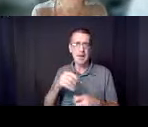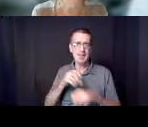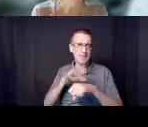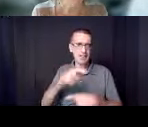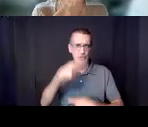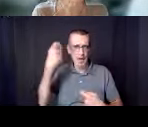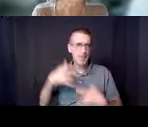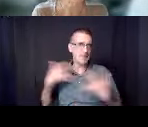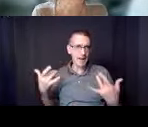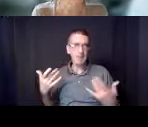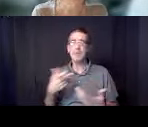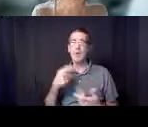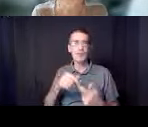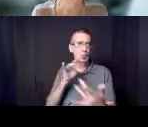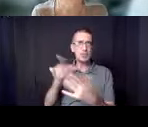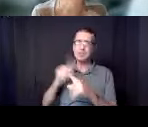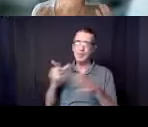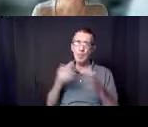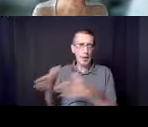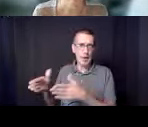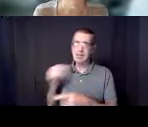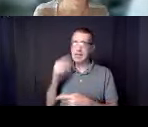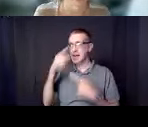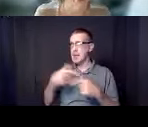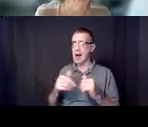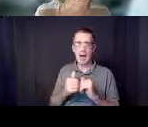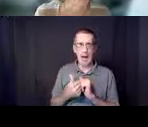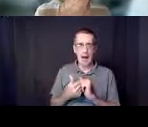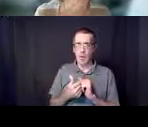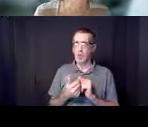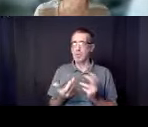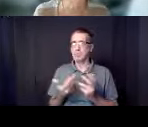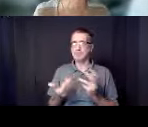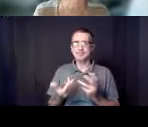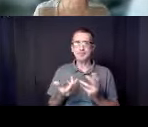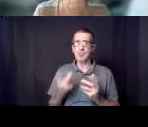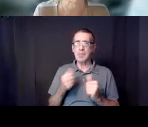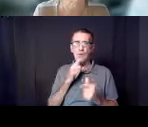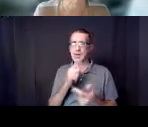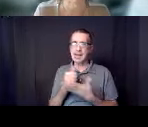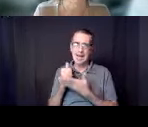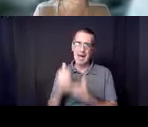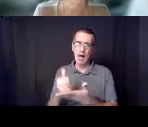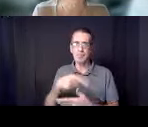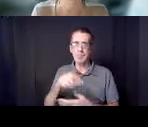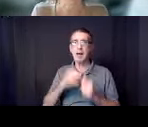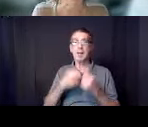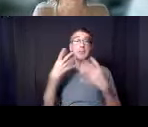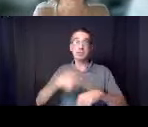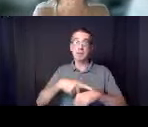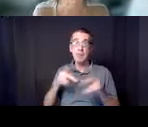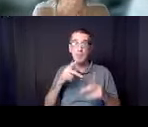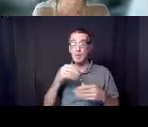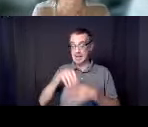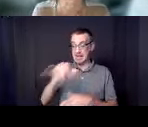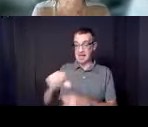event. You've got to reach them in different ways and really think about how can you really help them, because a lot of times people in